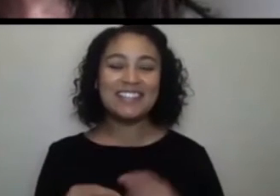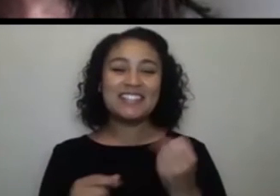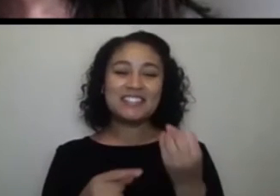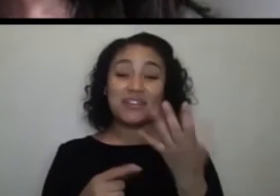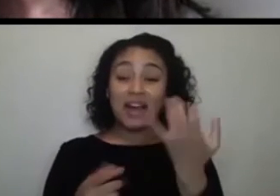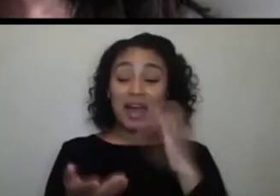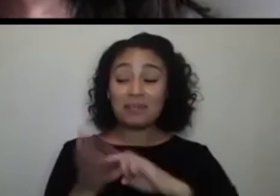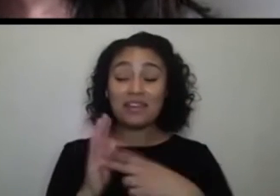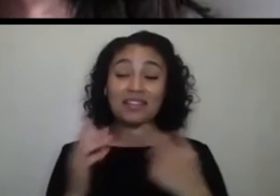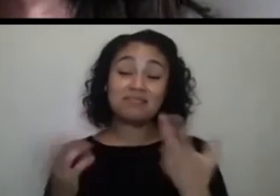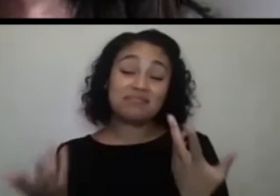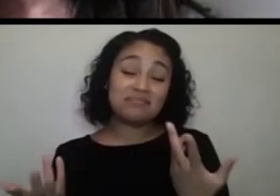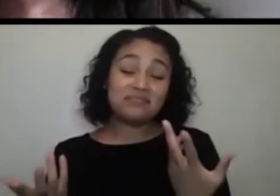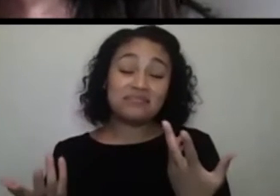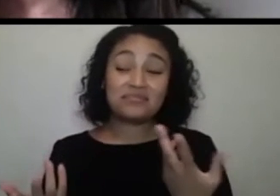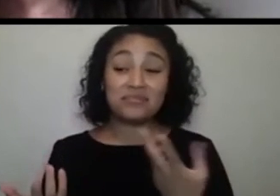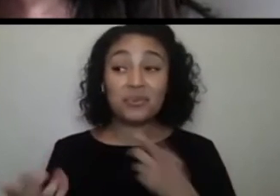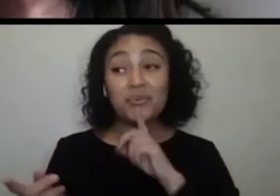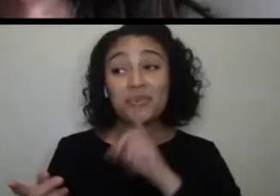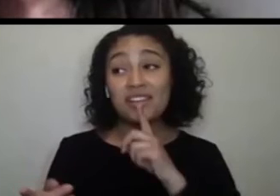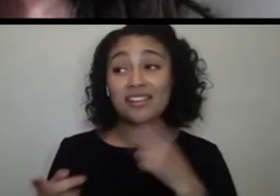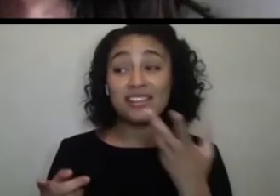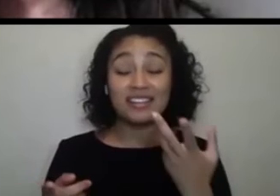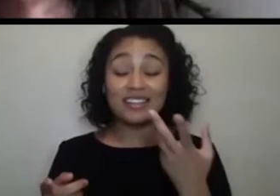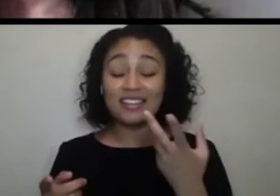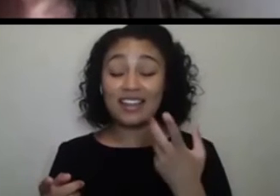that's my feeling. I don't even think about that.